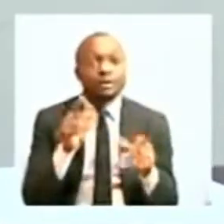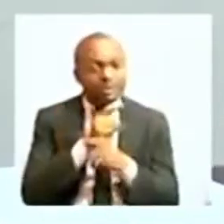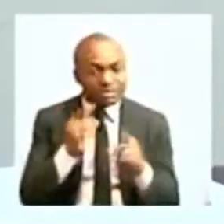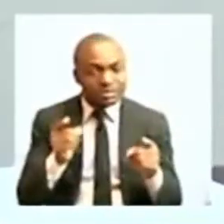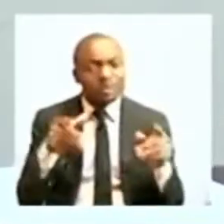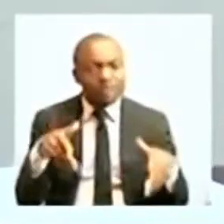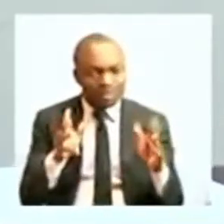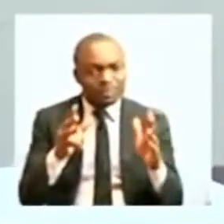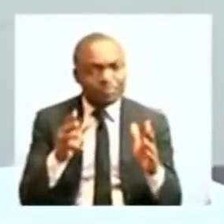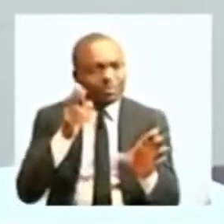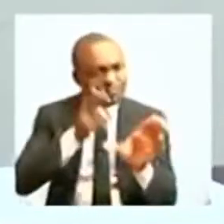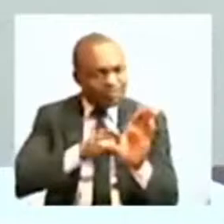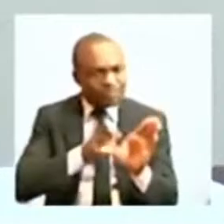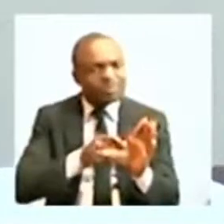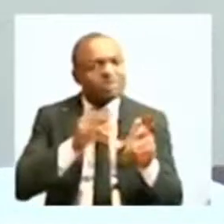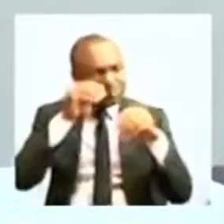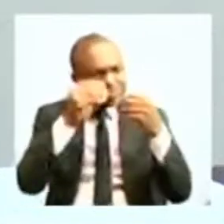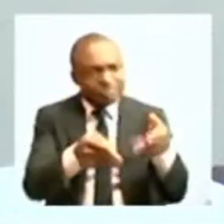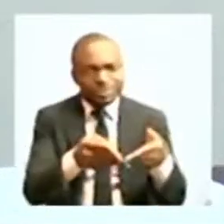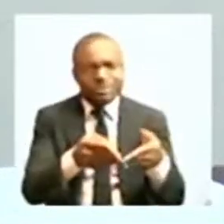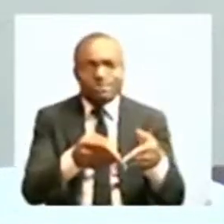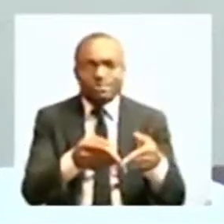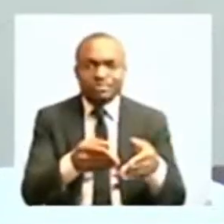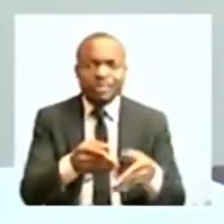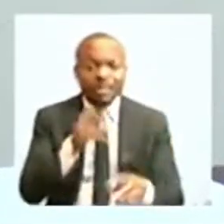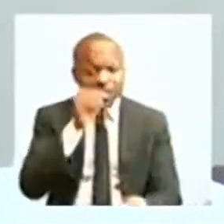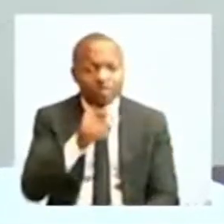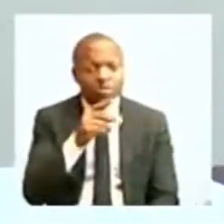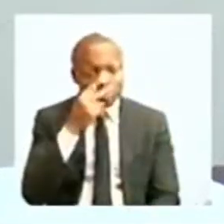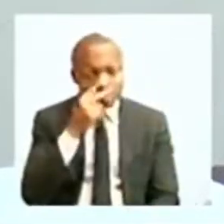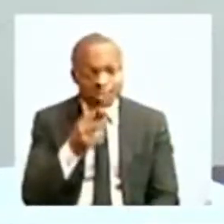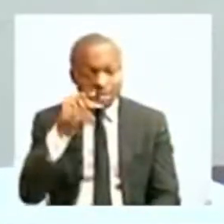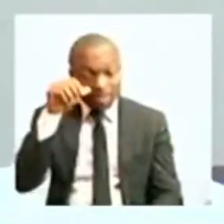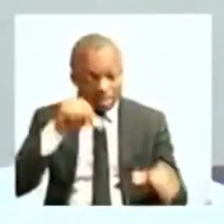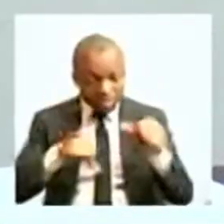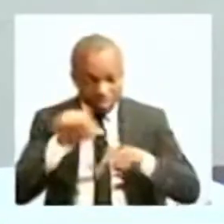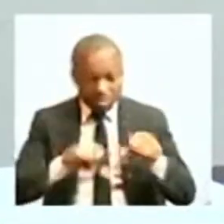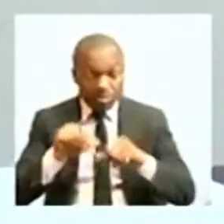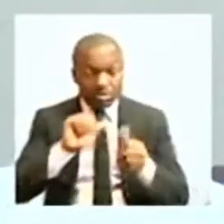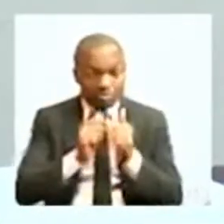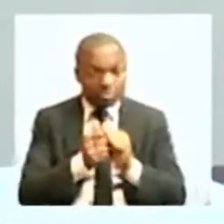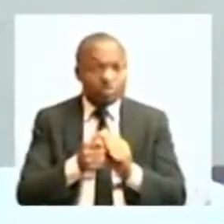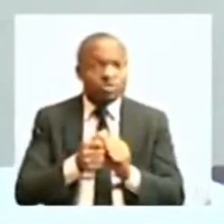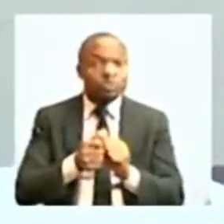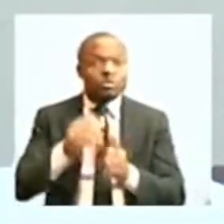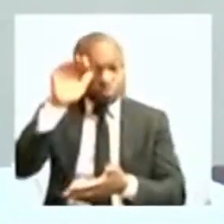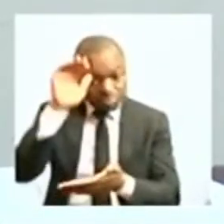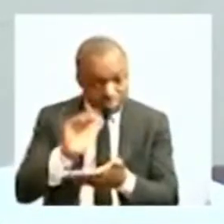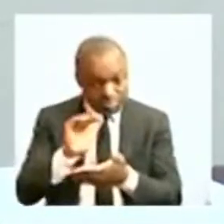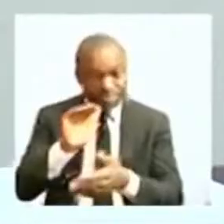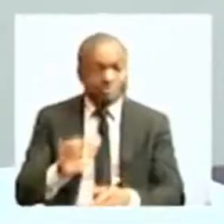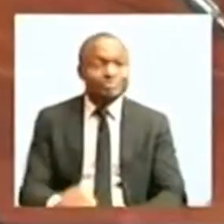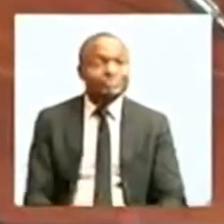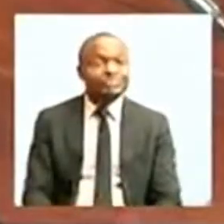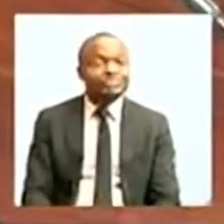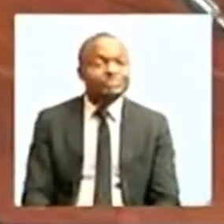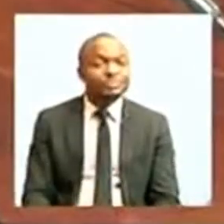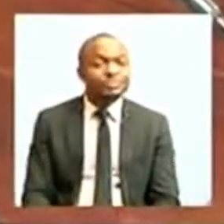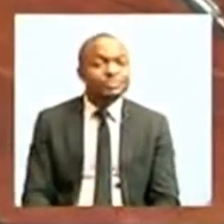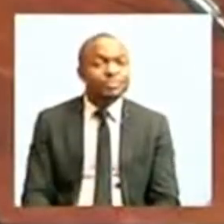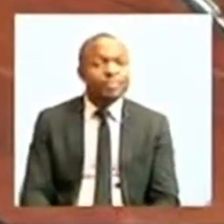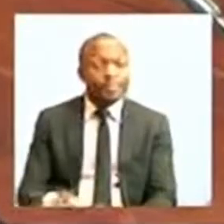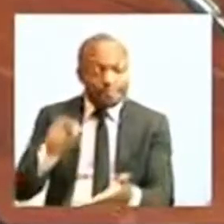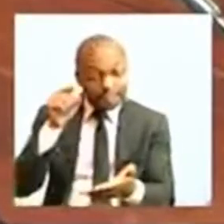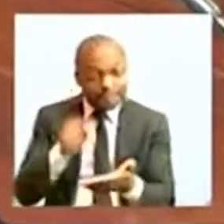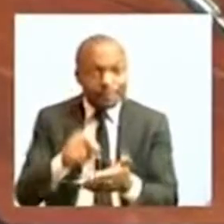allow them fuel that you should regulate. You will see that audit queries will drop. On this